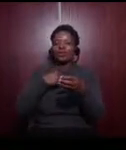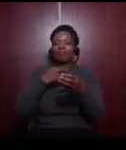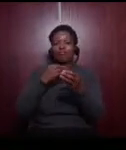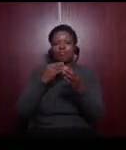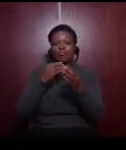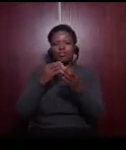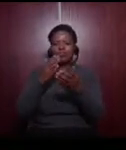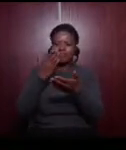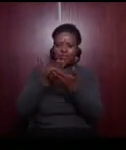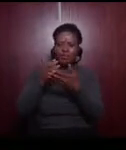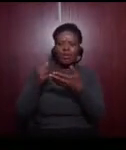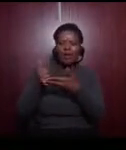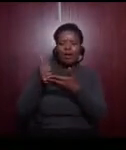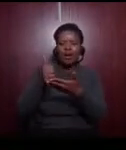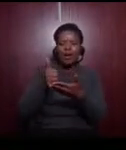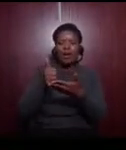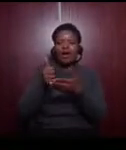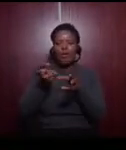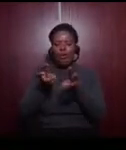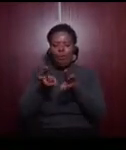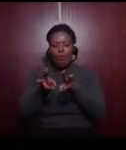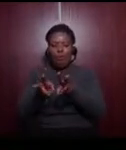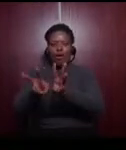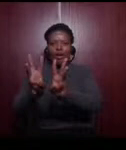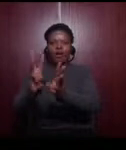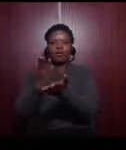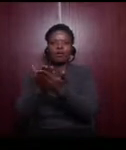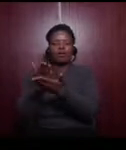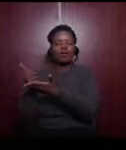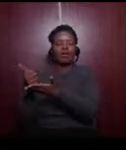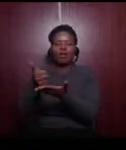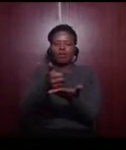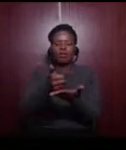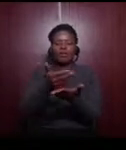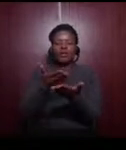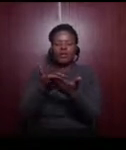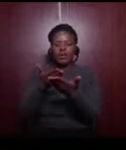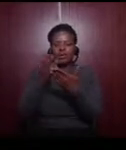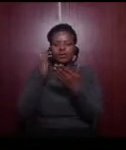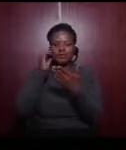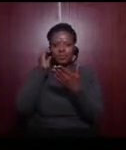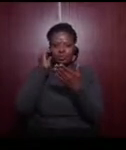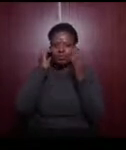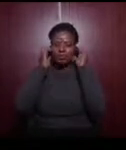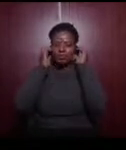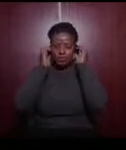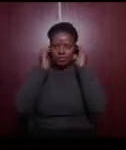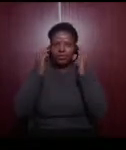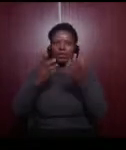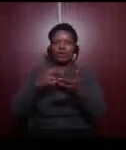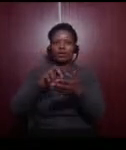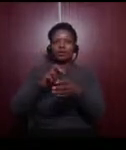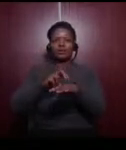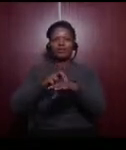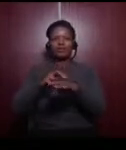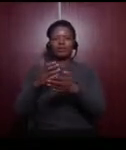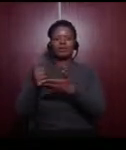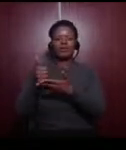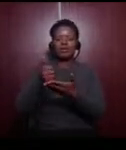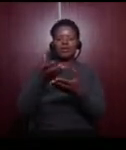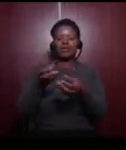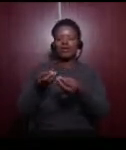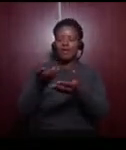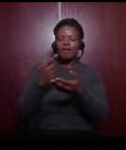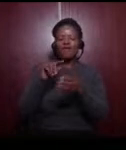issues of disaster. So the SRD provided by SASSA should be aligned with the disaster relief that will be provided by the board when we